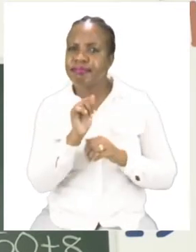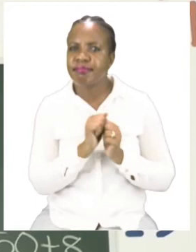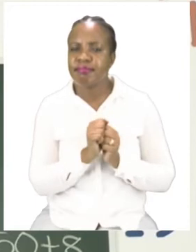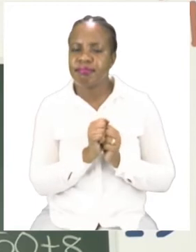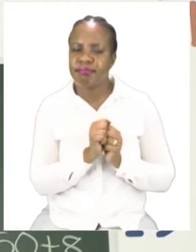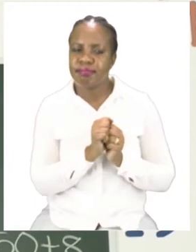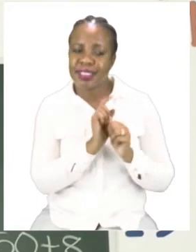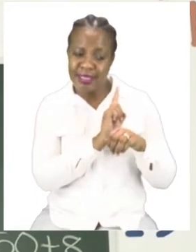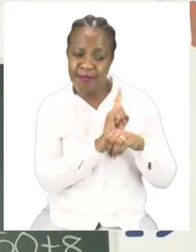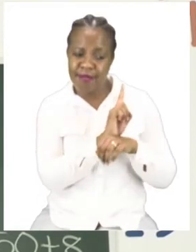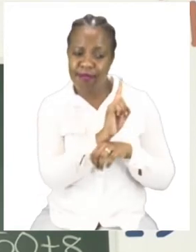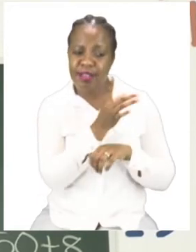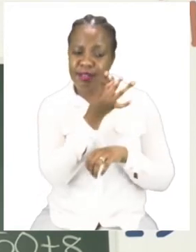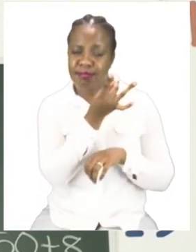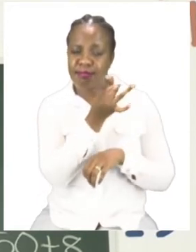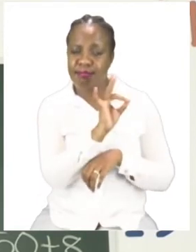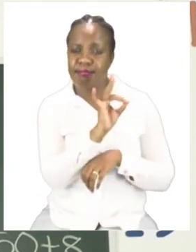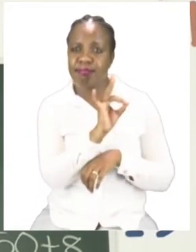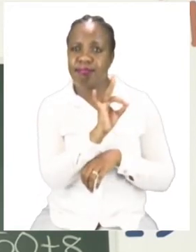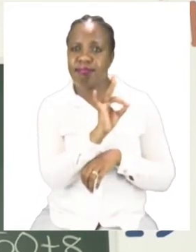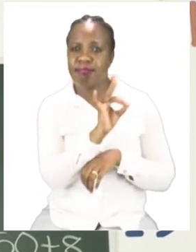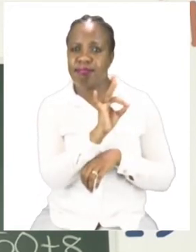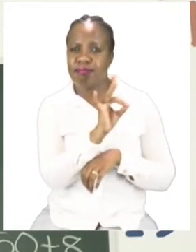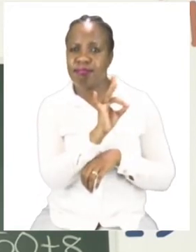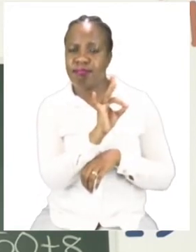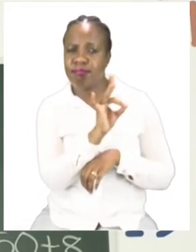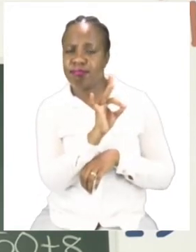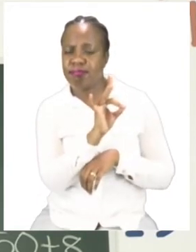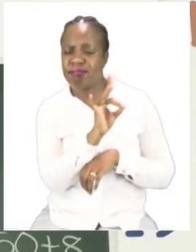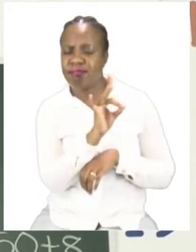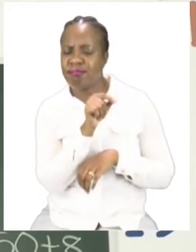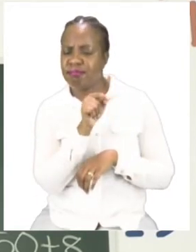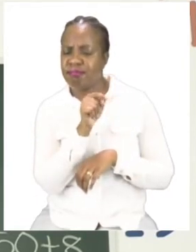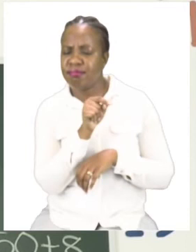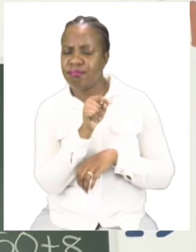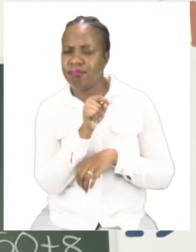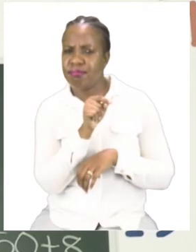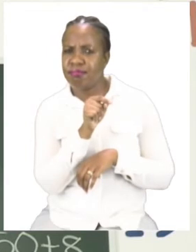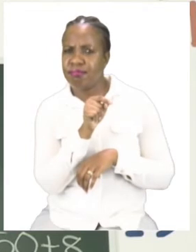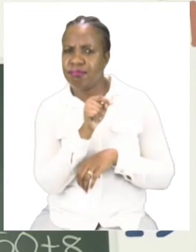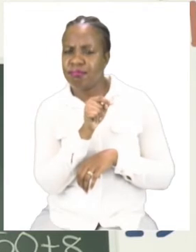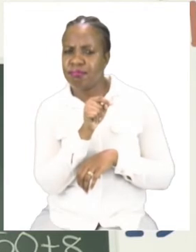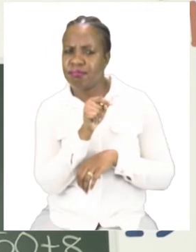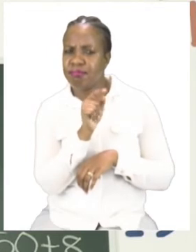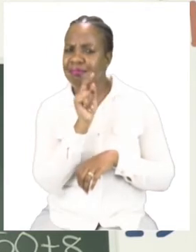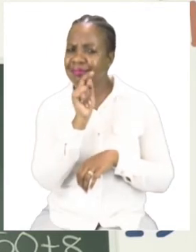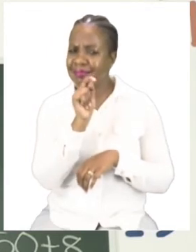8. So, is 8 sitting under tens?